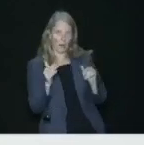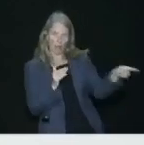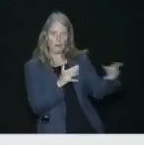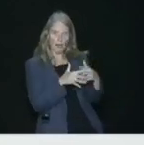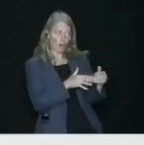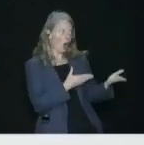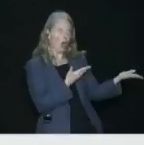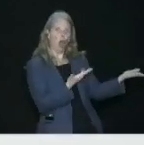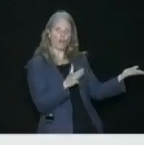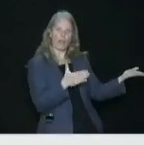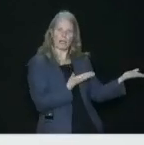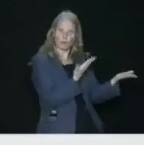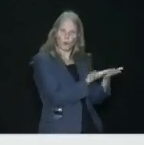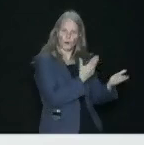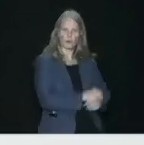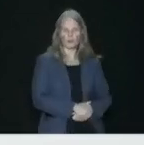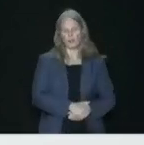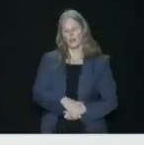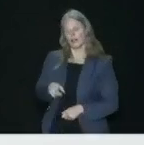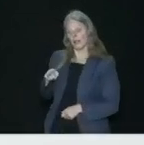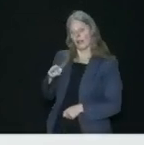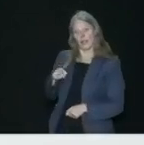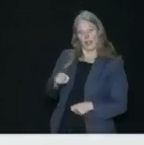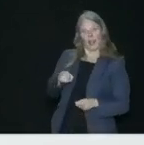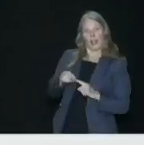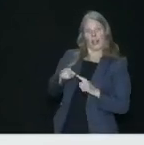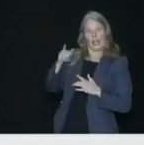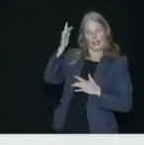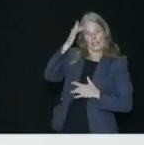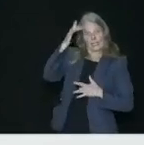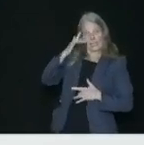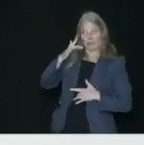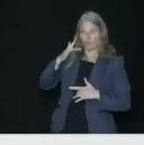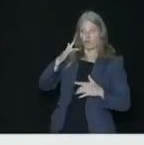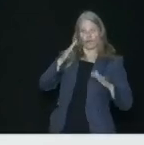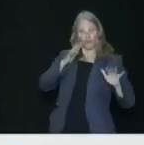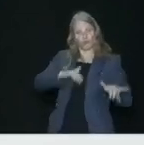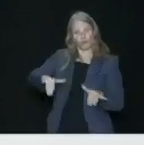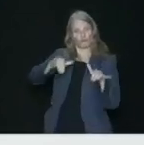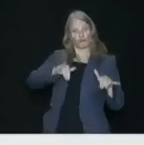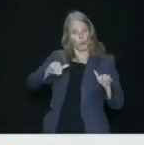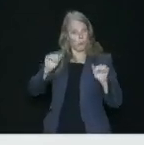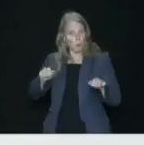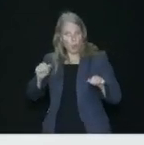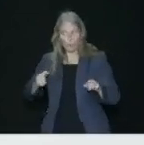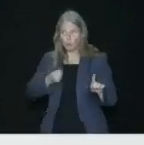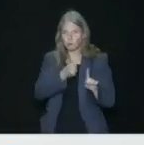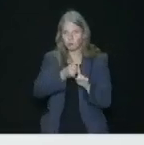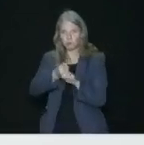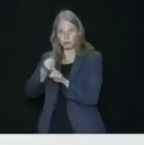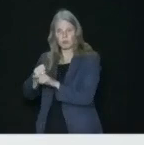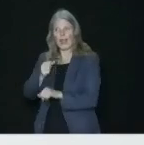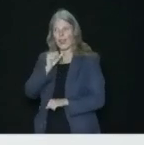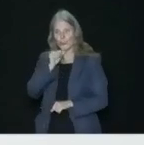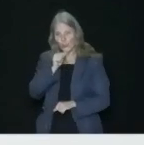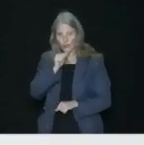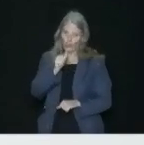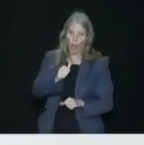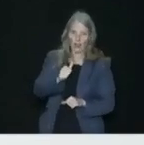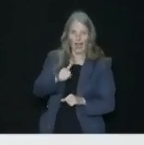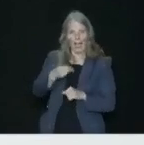Clearly, the risk of the disease is not evenly distributed, yet its impacts will be universally